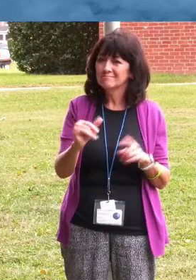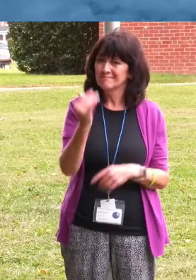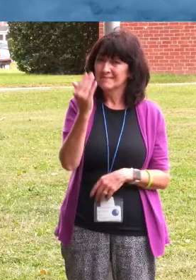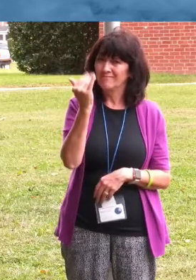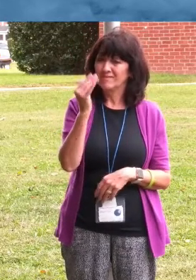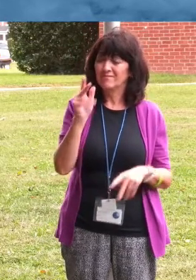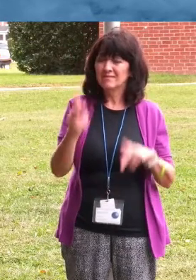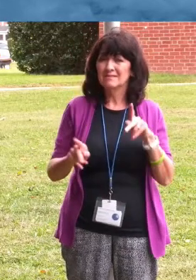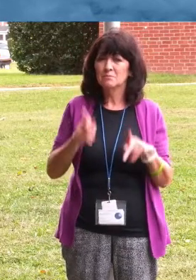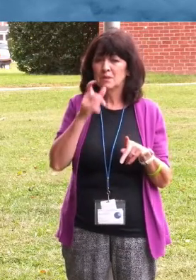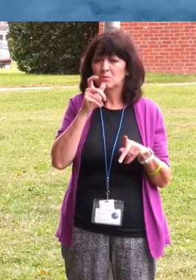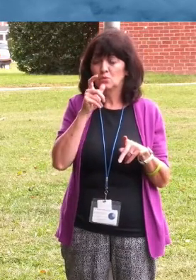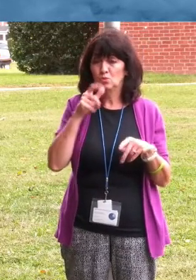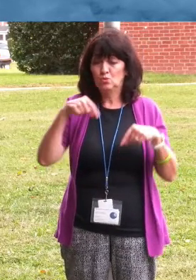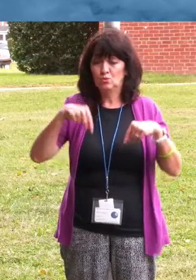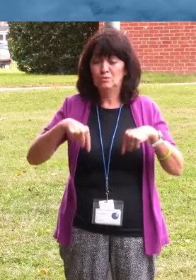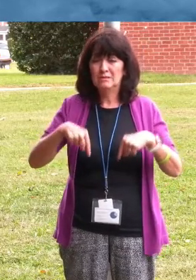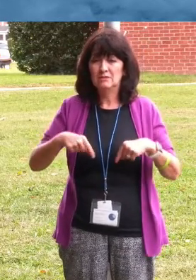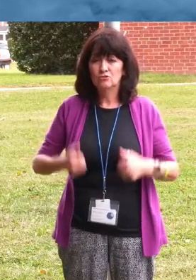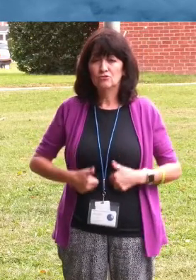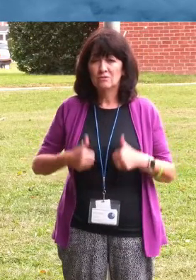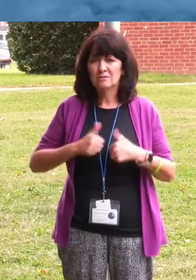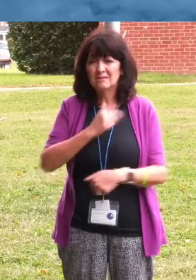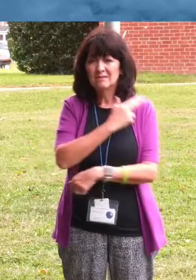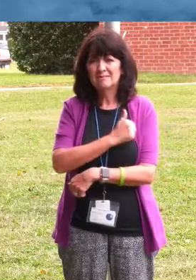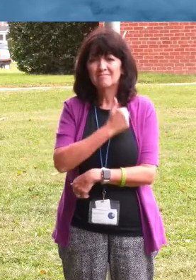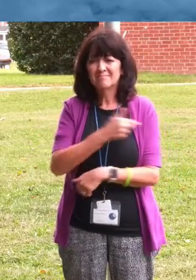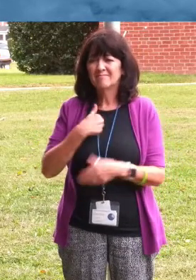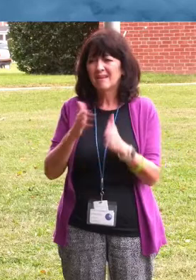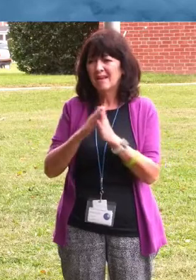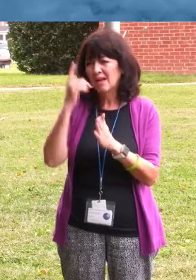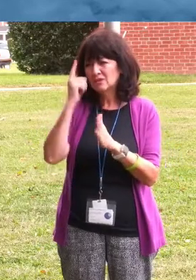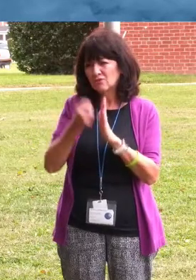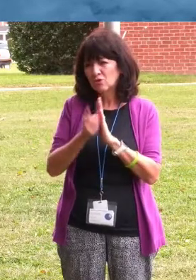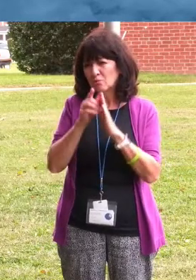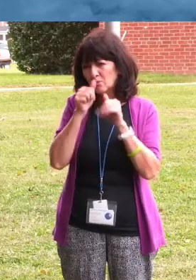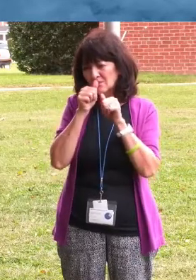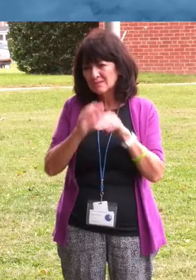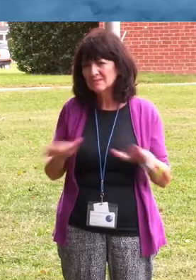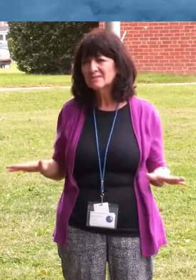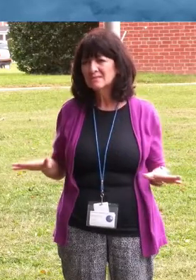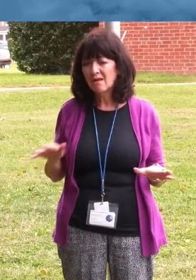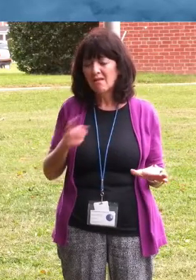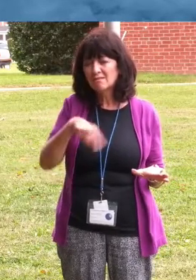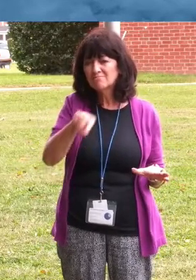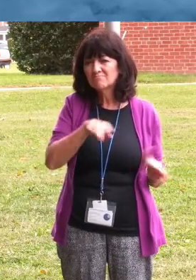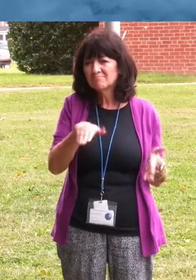due to COVID during this time, and would ask for a brief moment of silence in their honor.